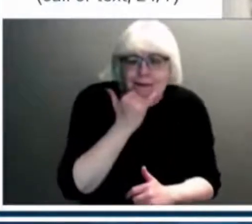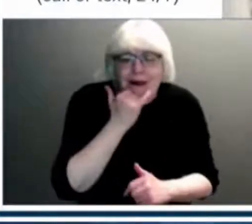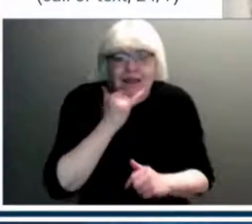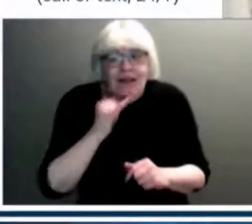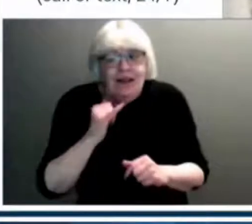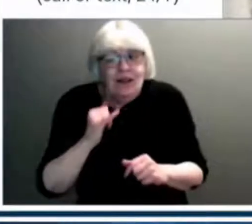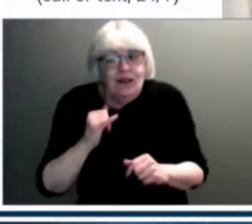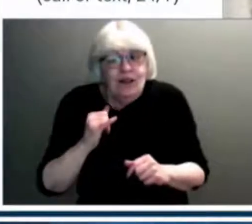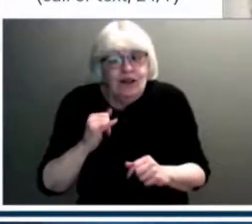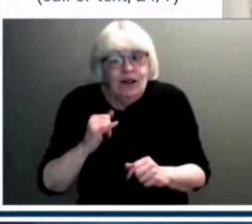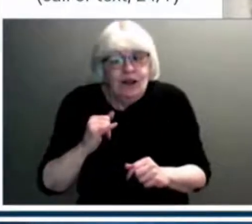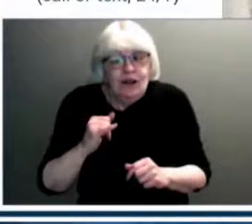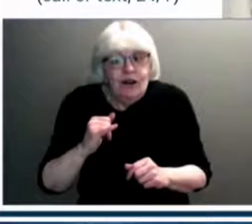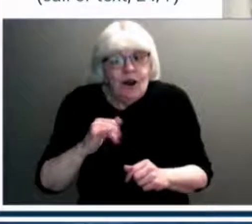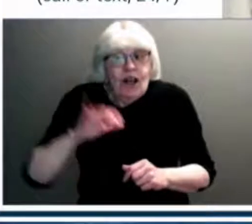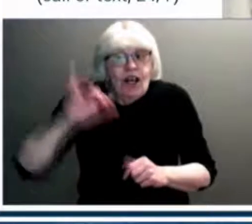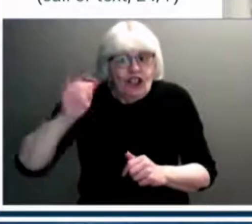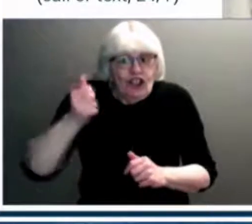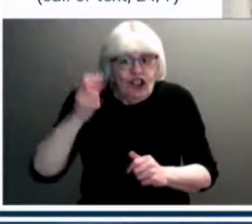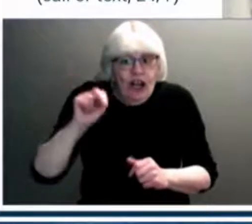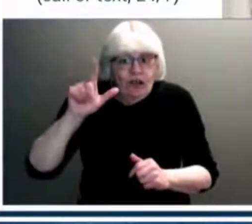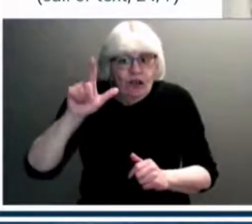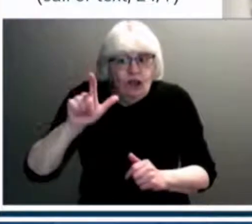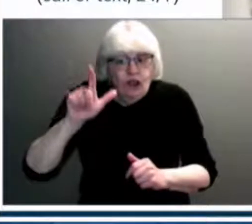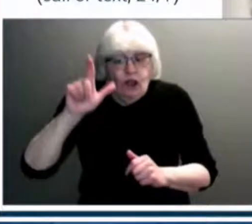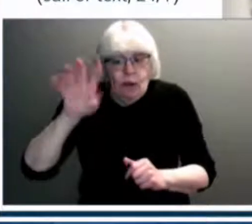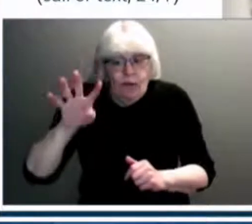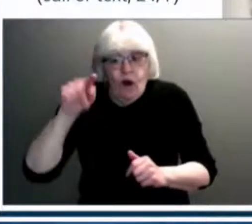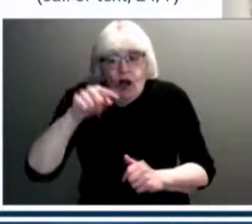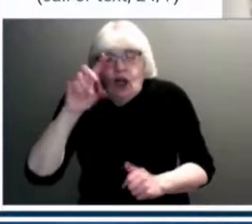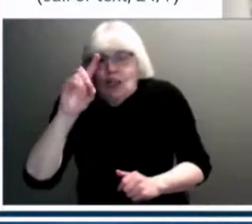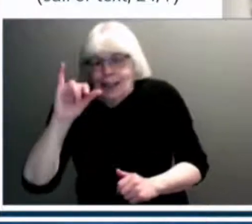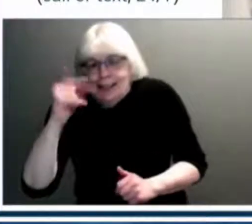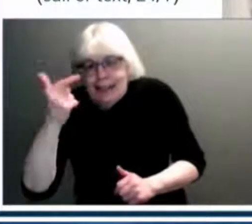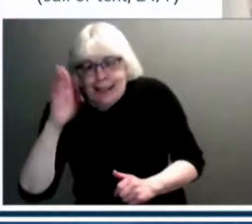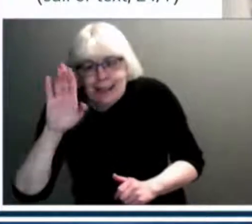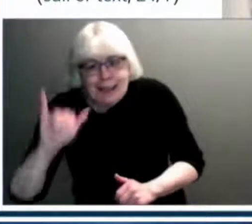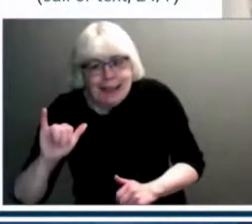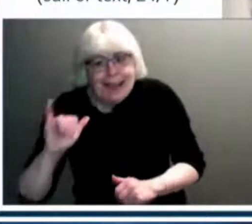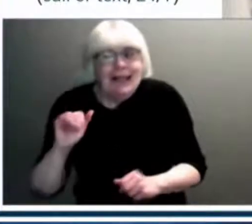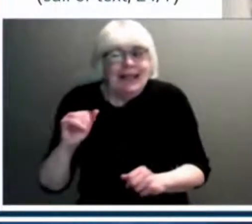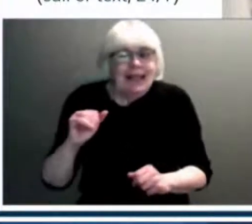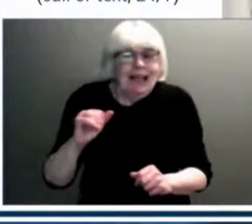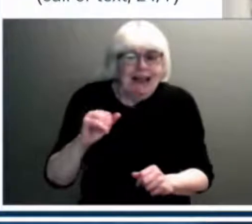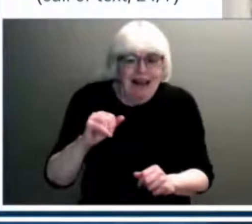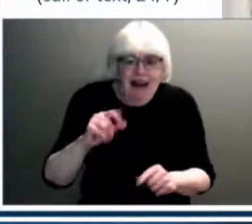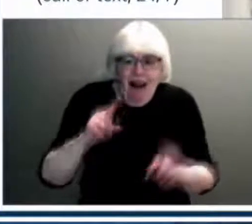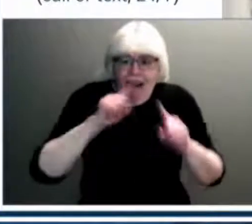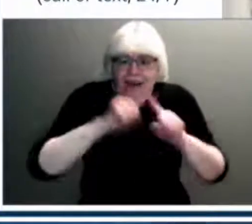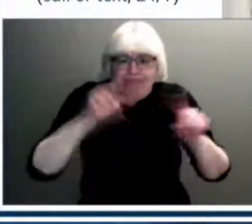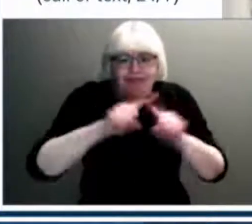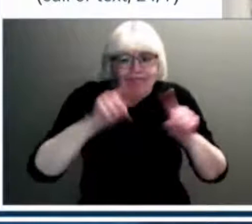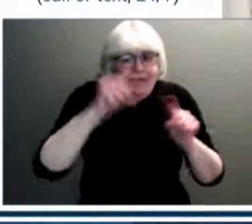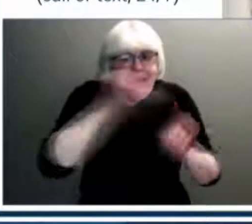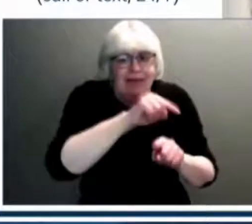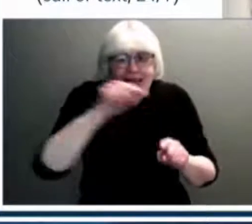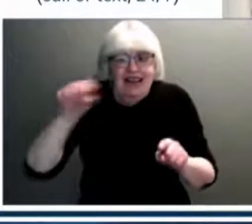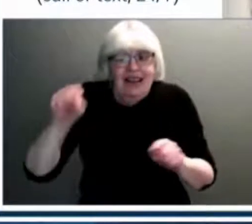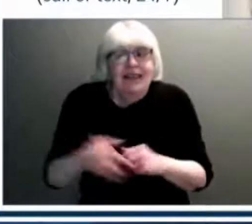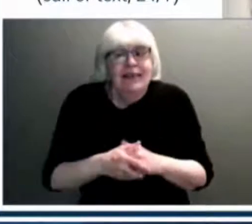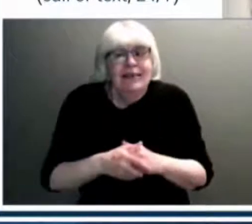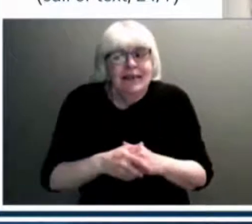all over the province. This week we're offering outreach clinics at Centre 200, the Captain William Spry